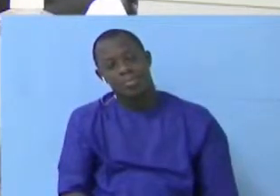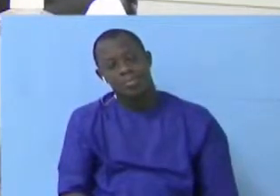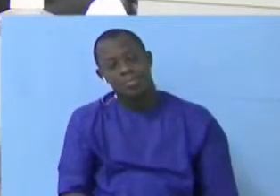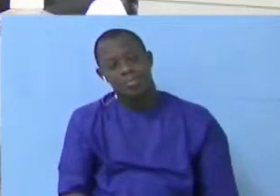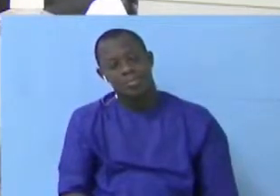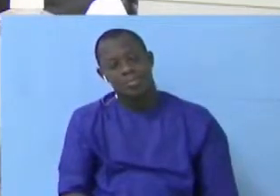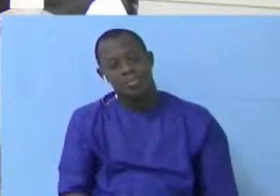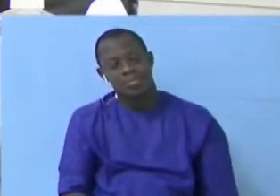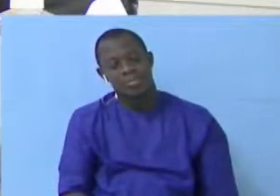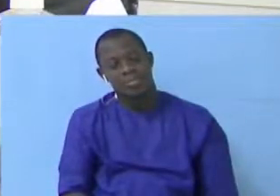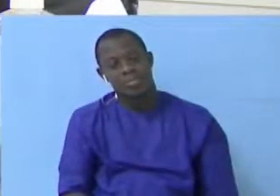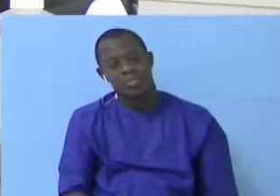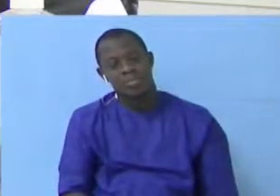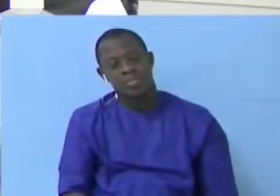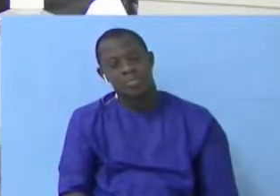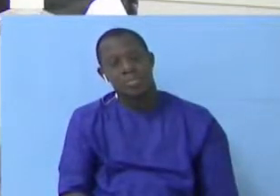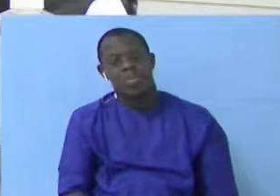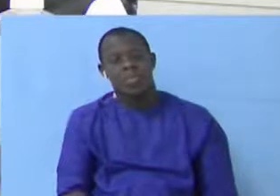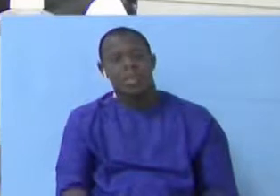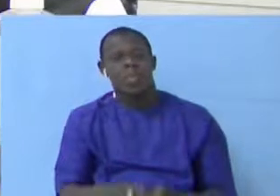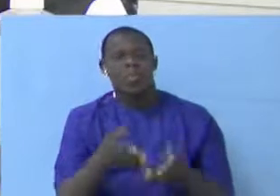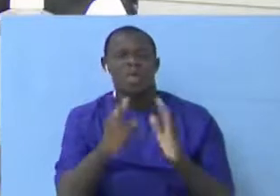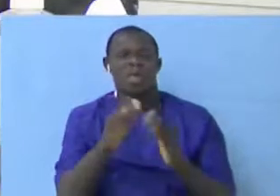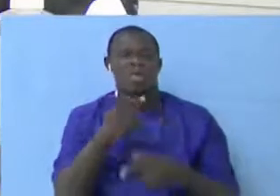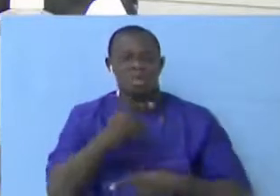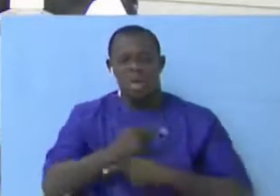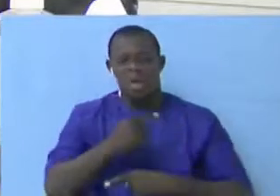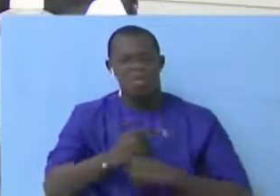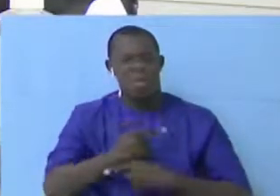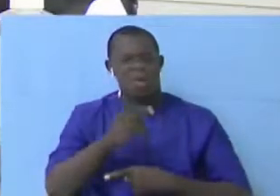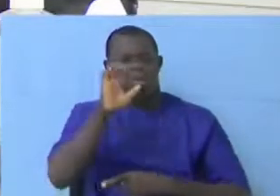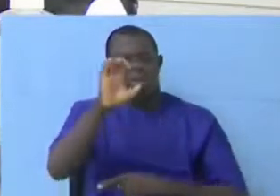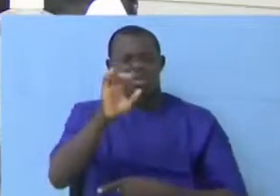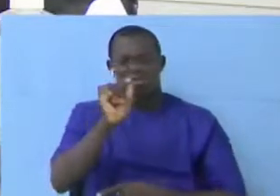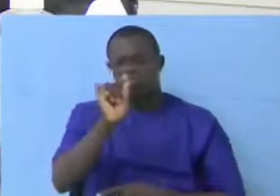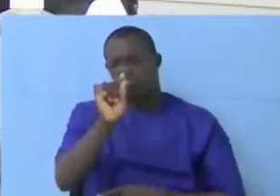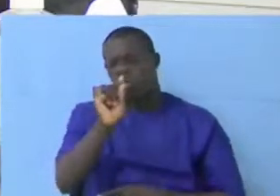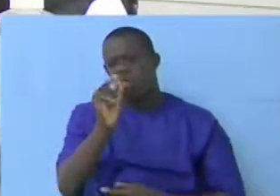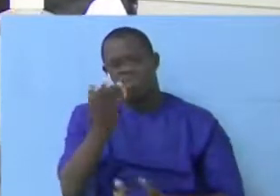Gambia being what it is, very small. So